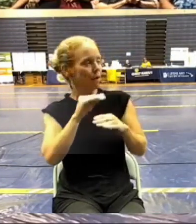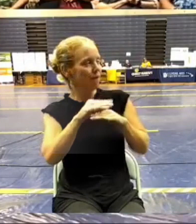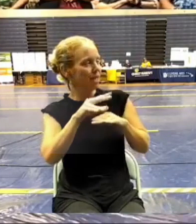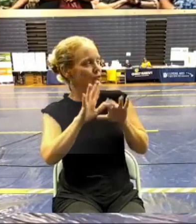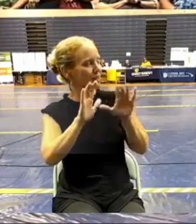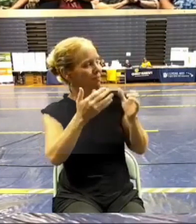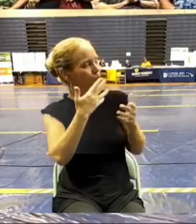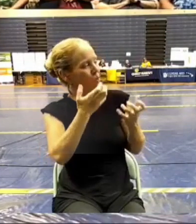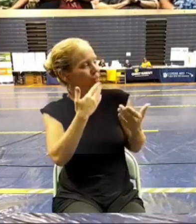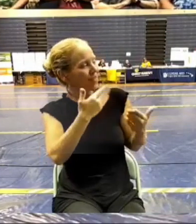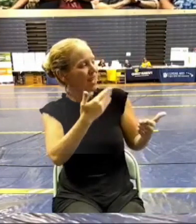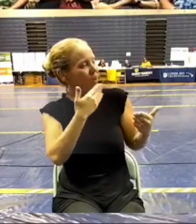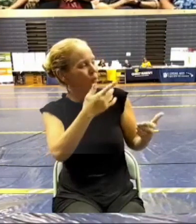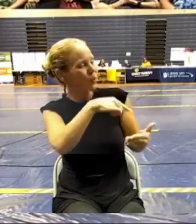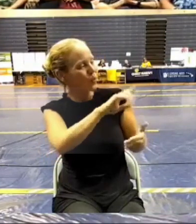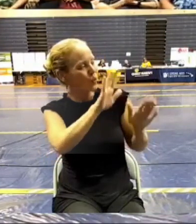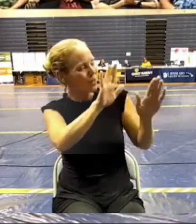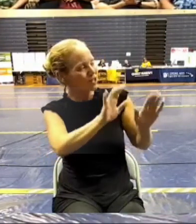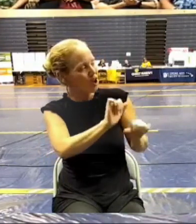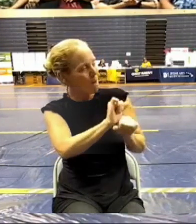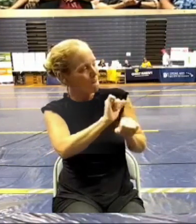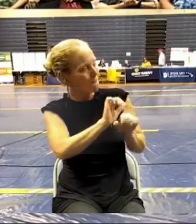again. Great job, you guys.